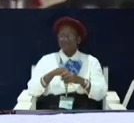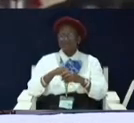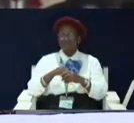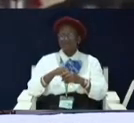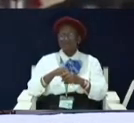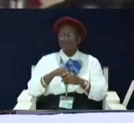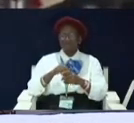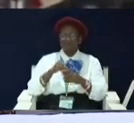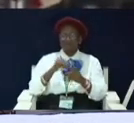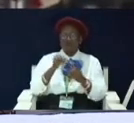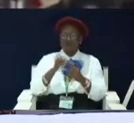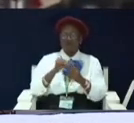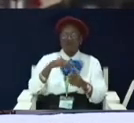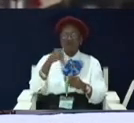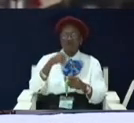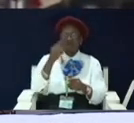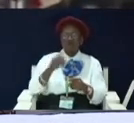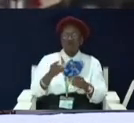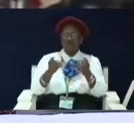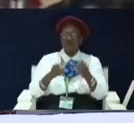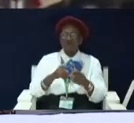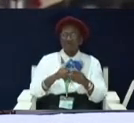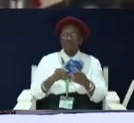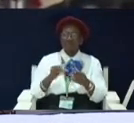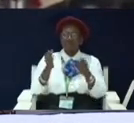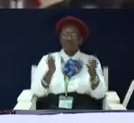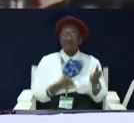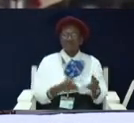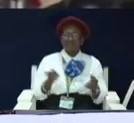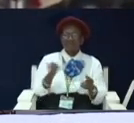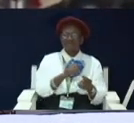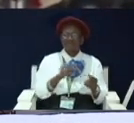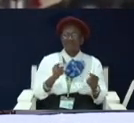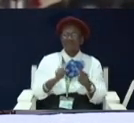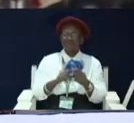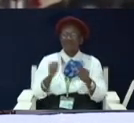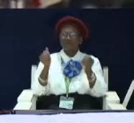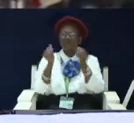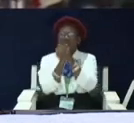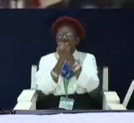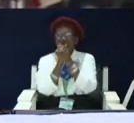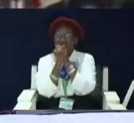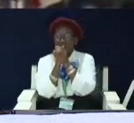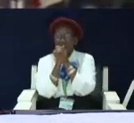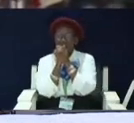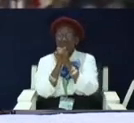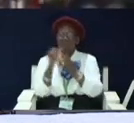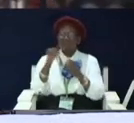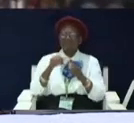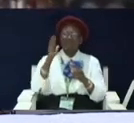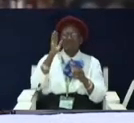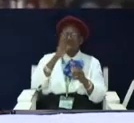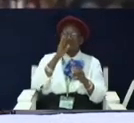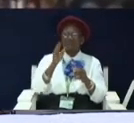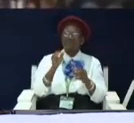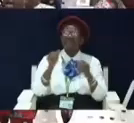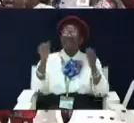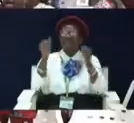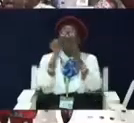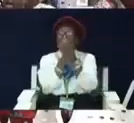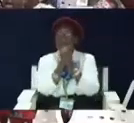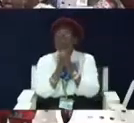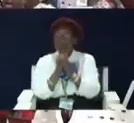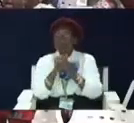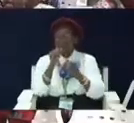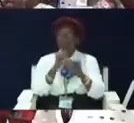all those who want to put you into bondage, awon ti won fe mu o ni onde, they shall be arrested.